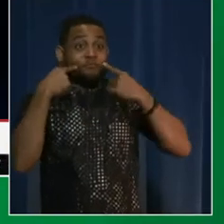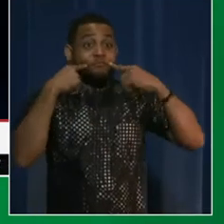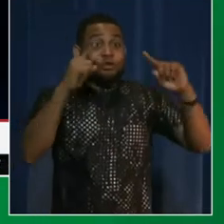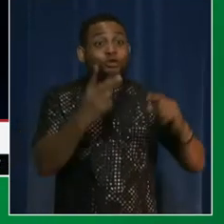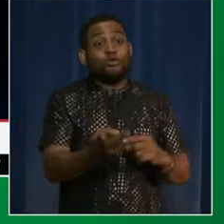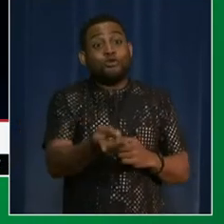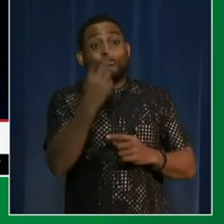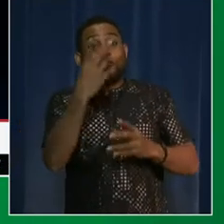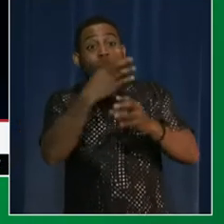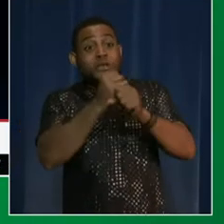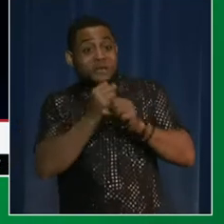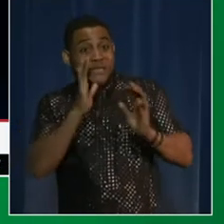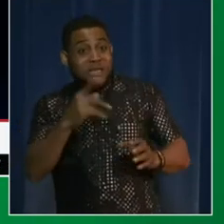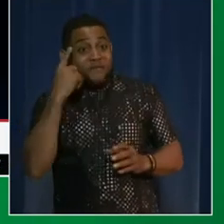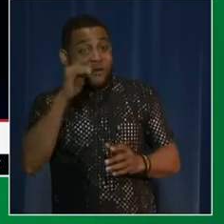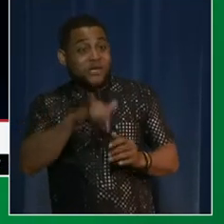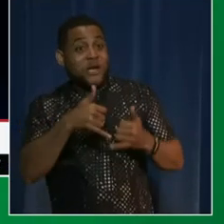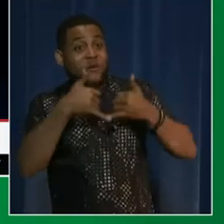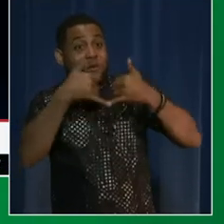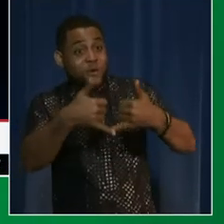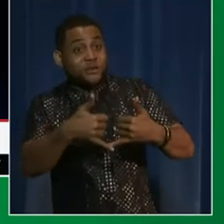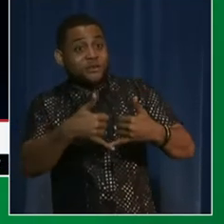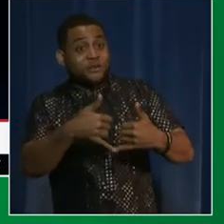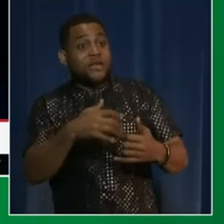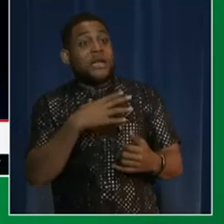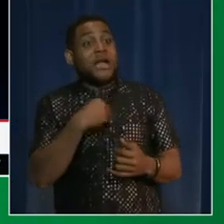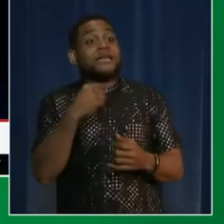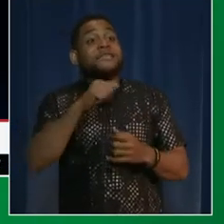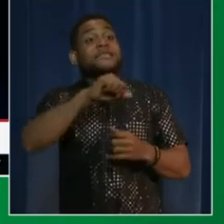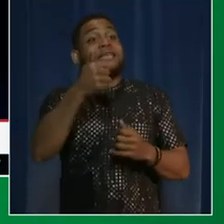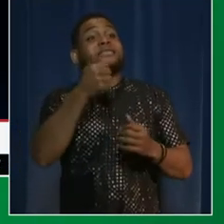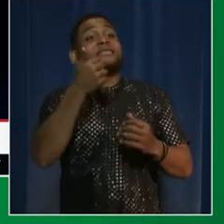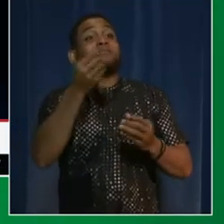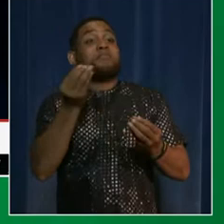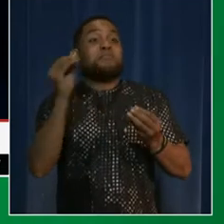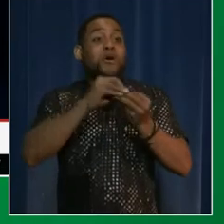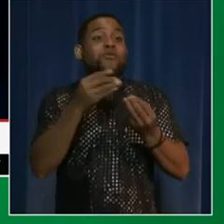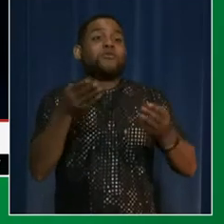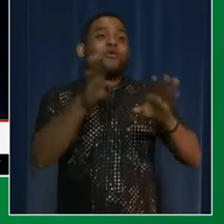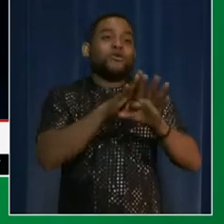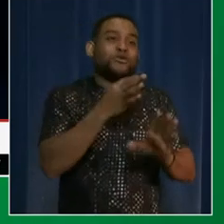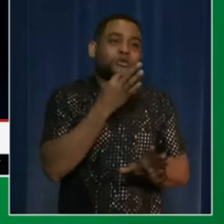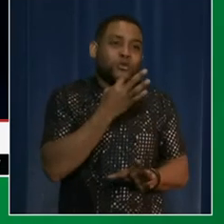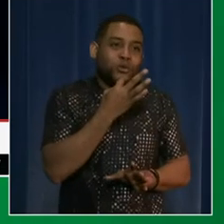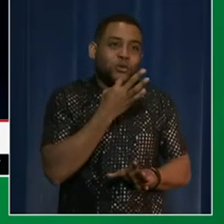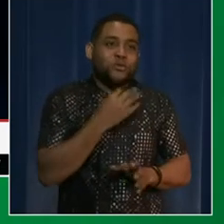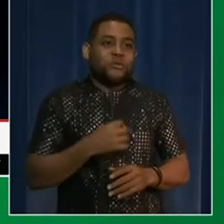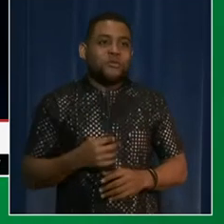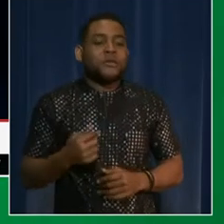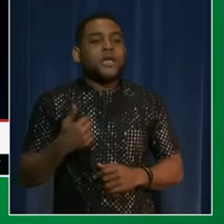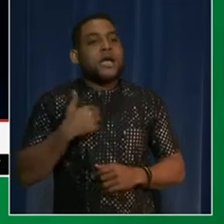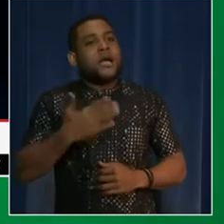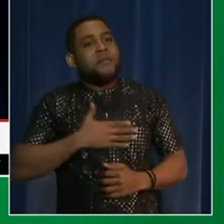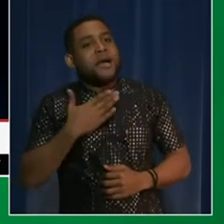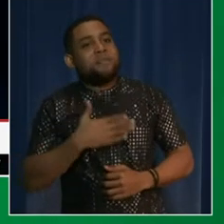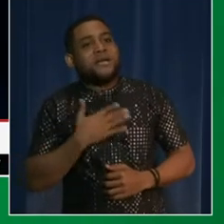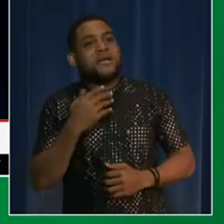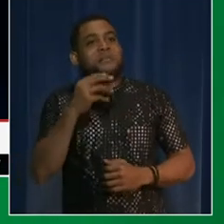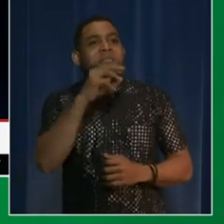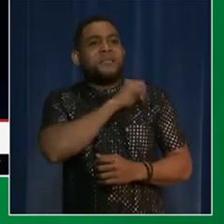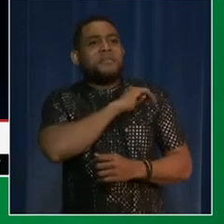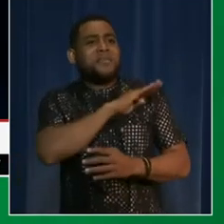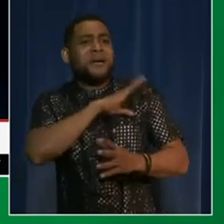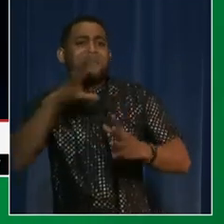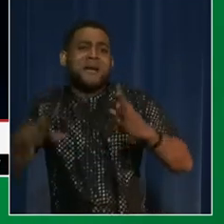business owners closing really soon. And I'm pleased that Mayor Bowser has allocated an additional $4 million to that